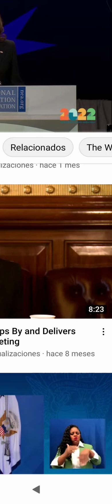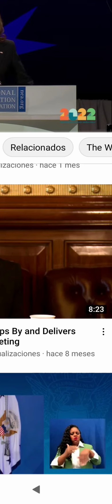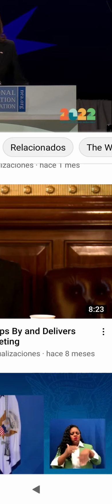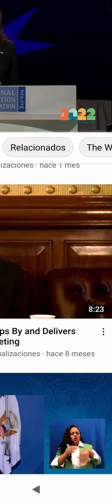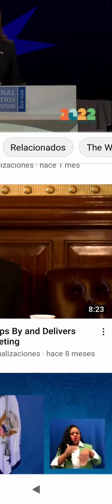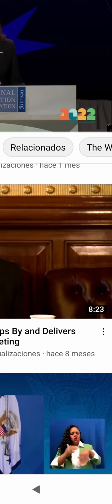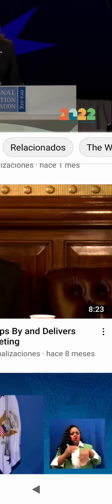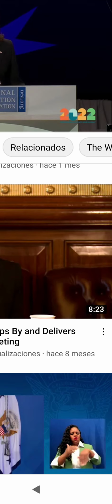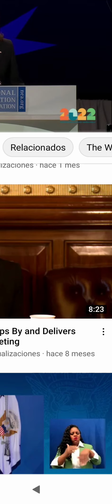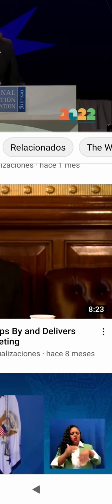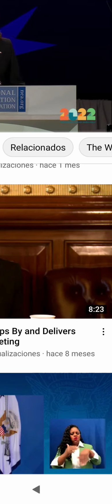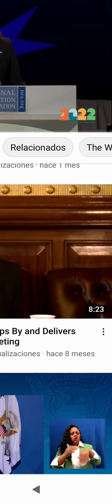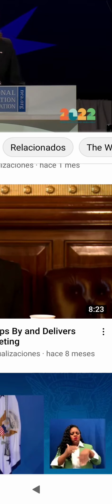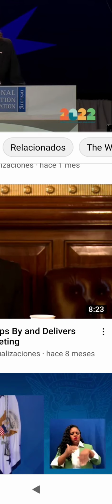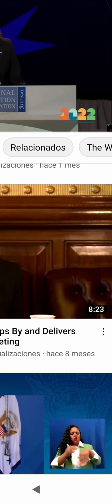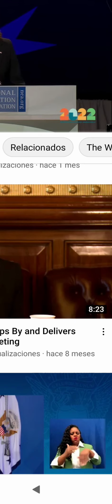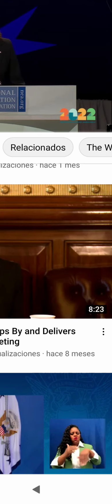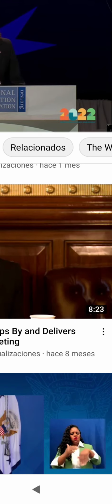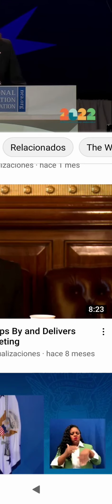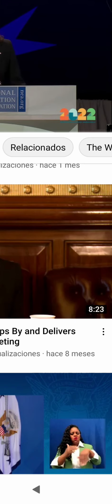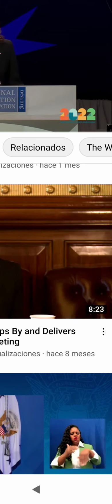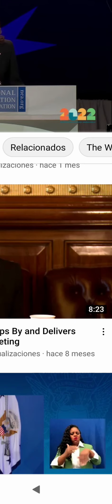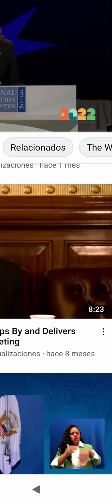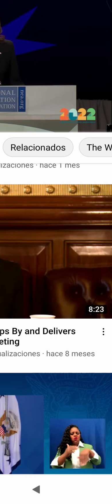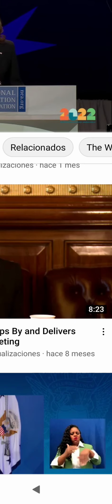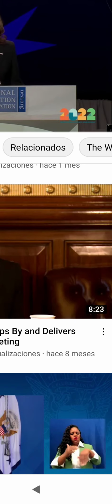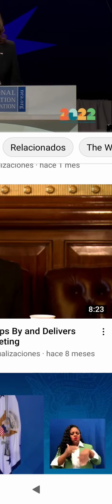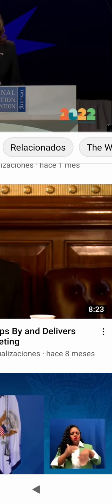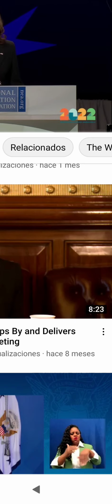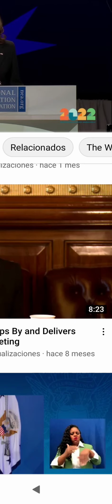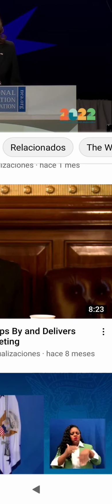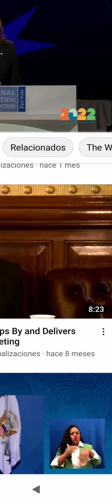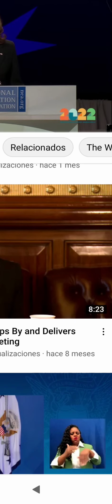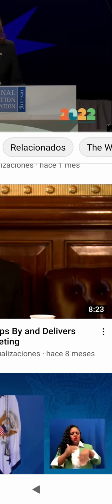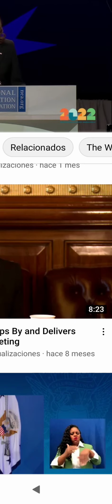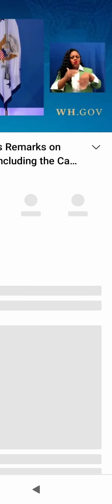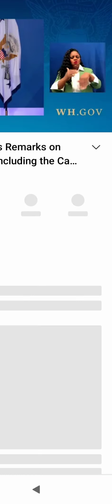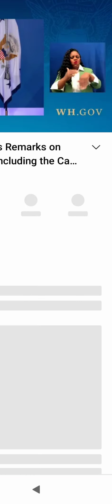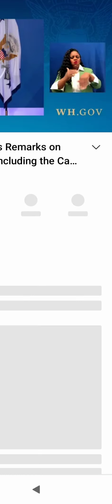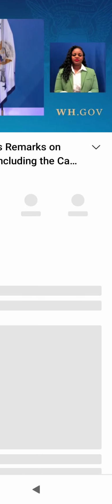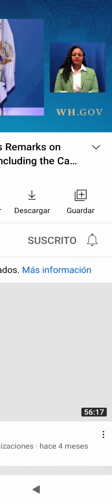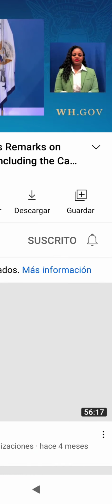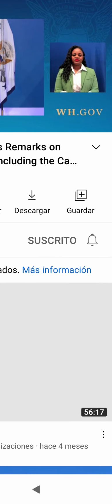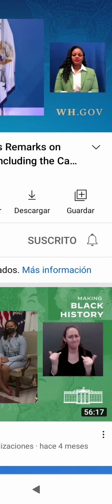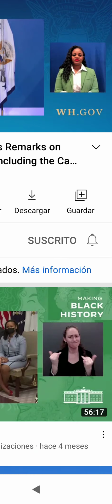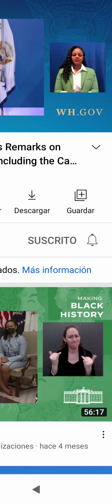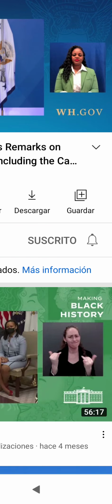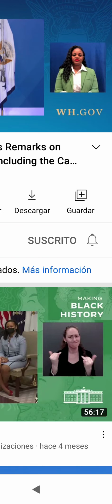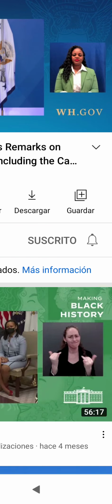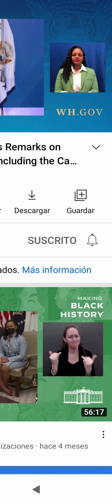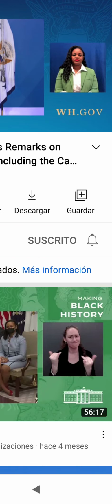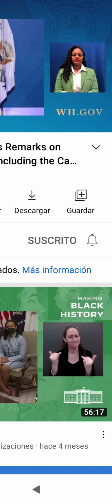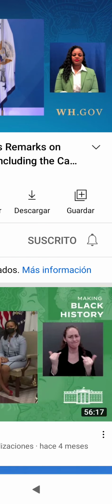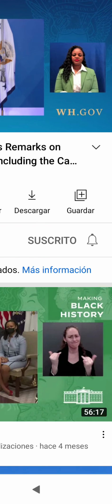Now, we have made some progress. For the first time in 30 years, our president, Joe. Madam